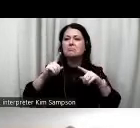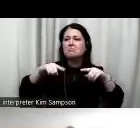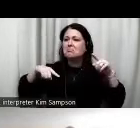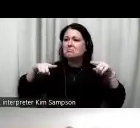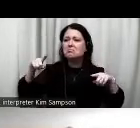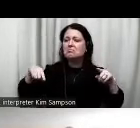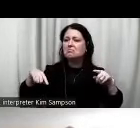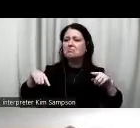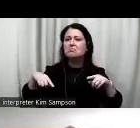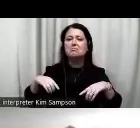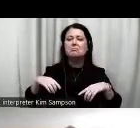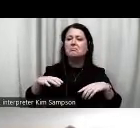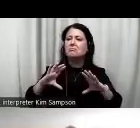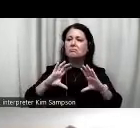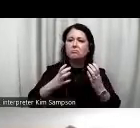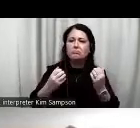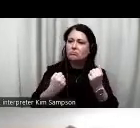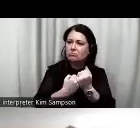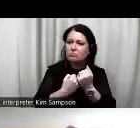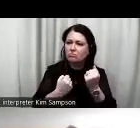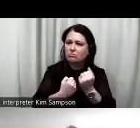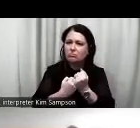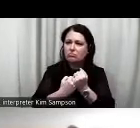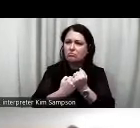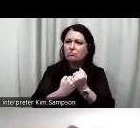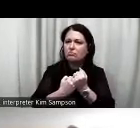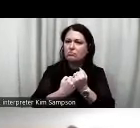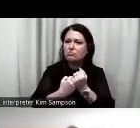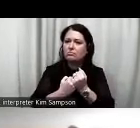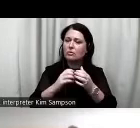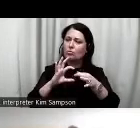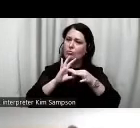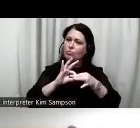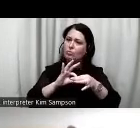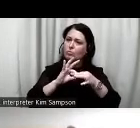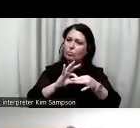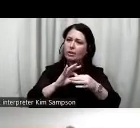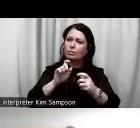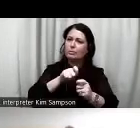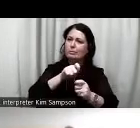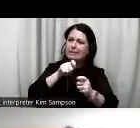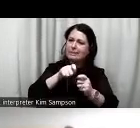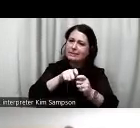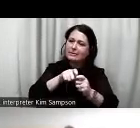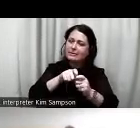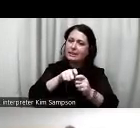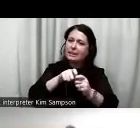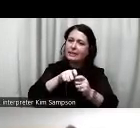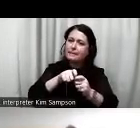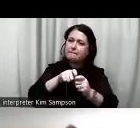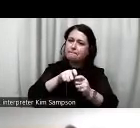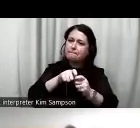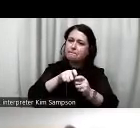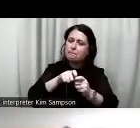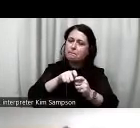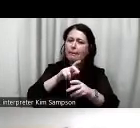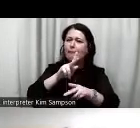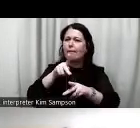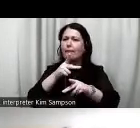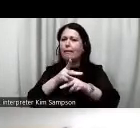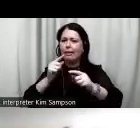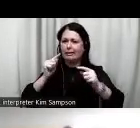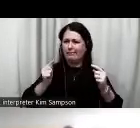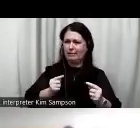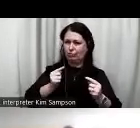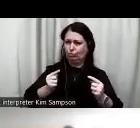various support groups that are connected to our specific types of injuries